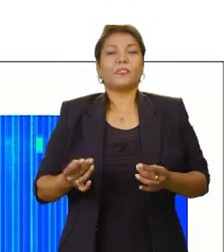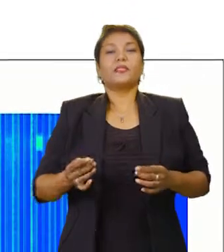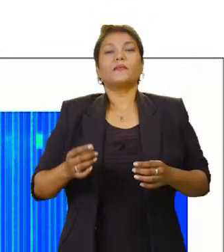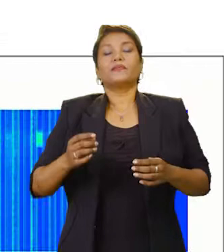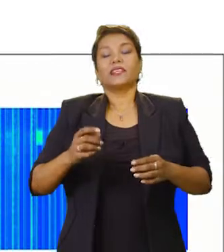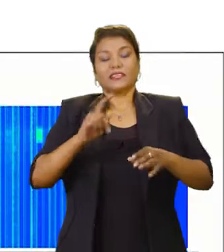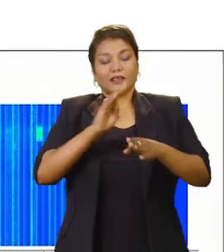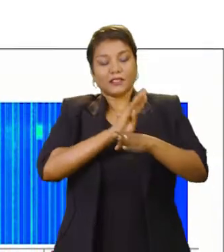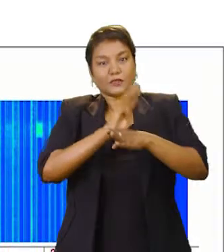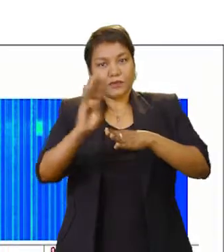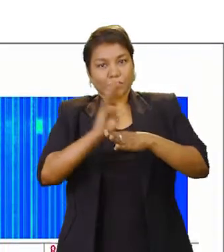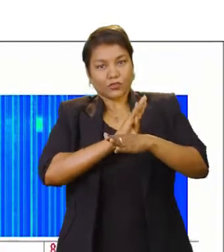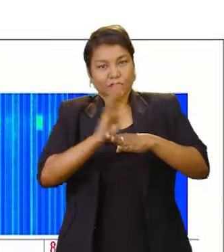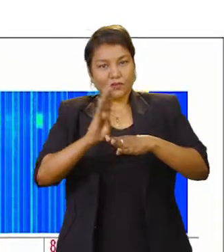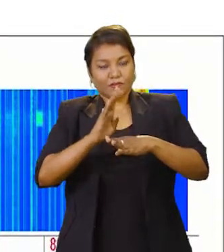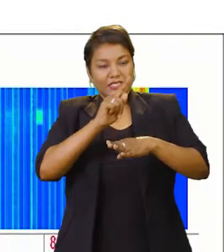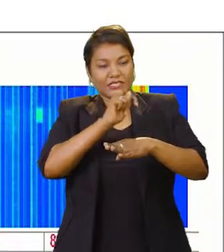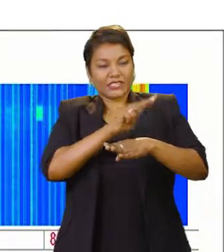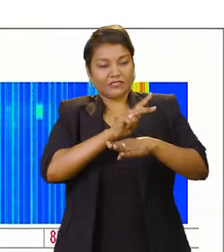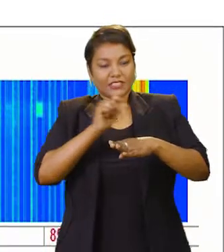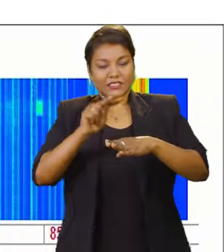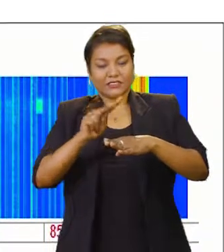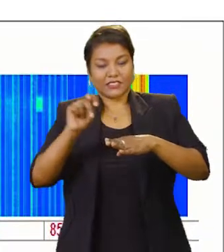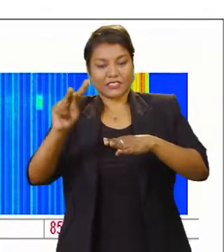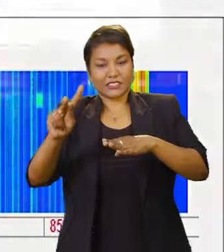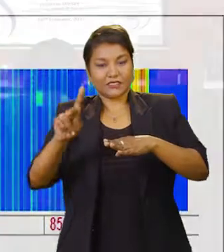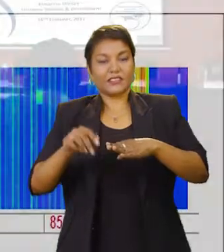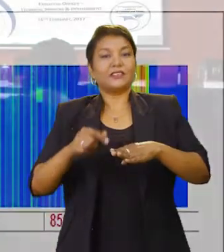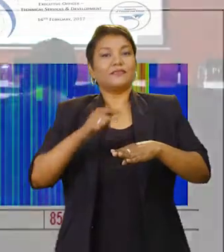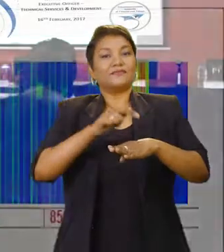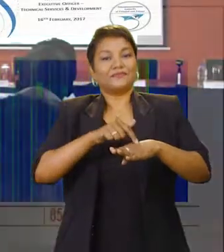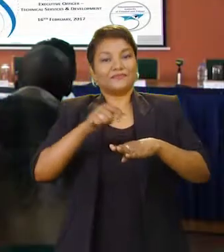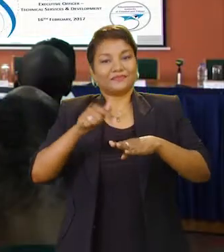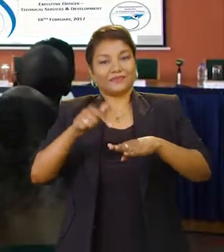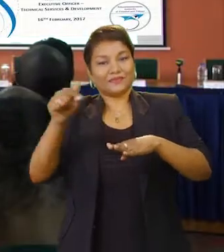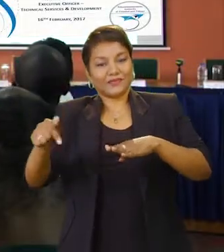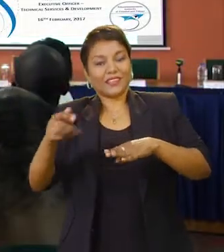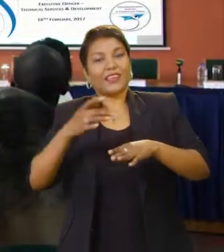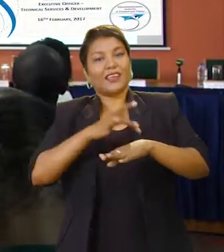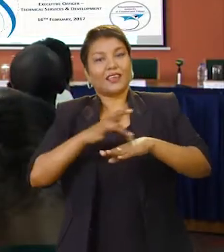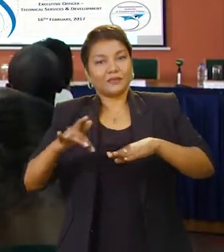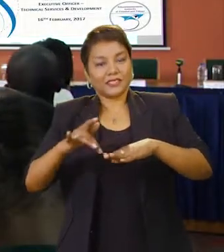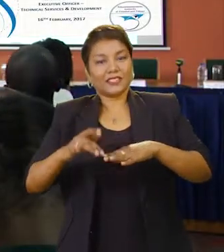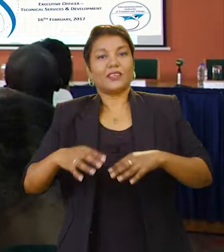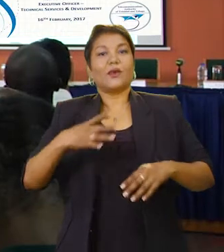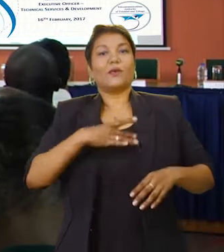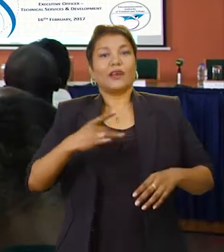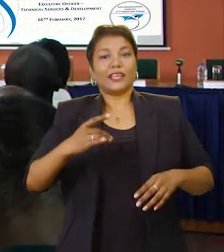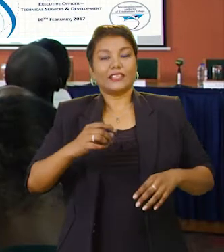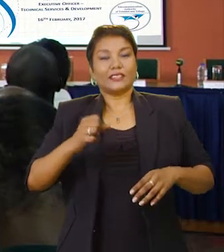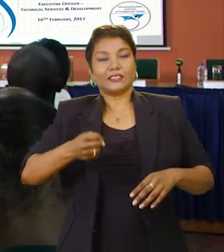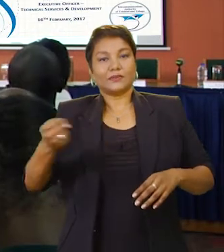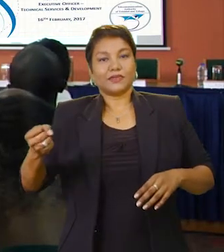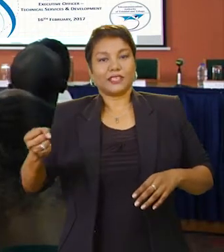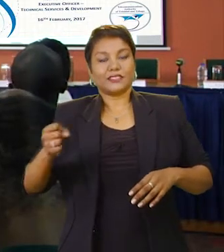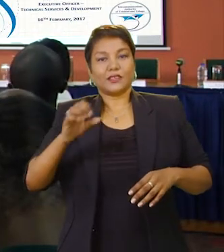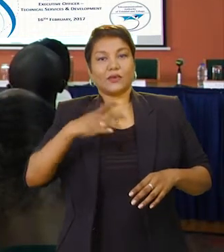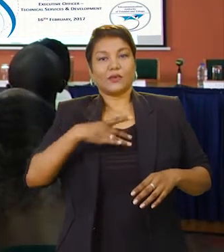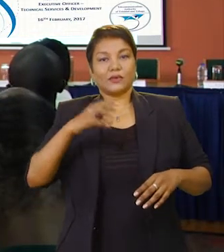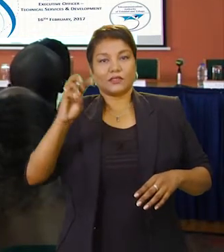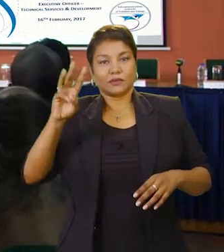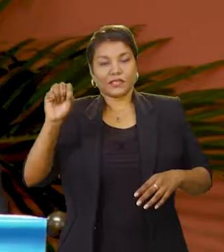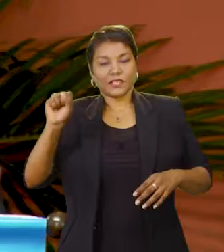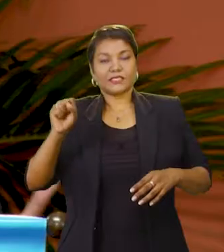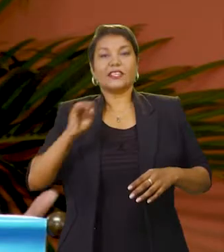channels for buffering purposes, creating unused frequencies which can be used to deliver widespread broadband